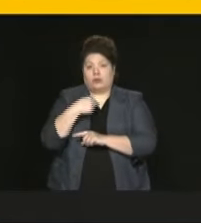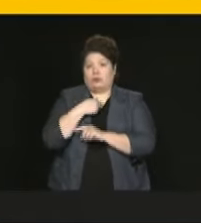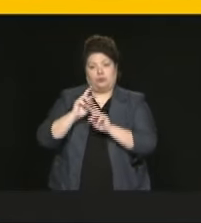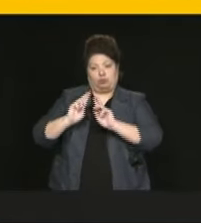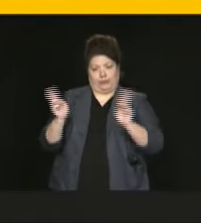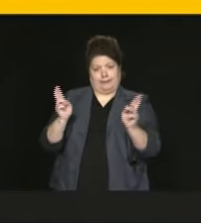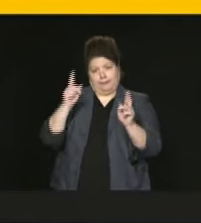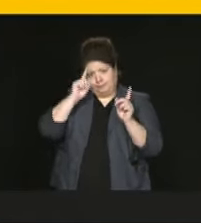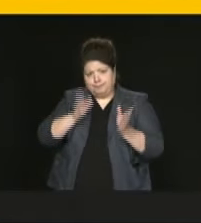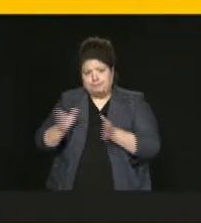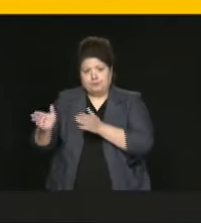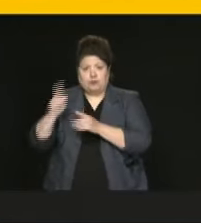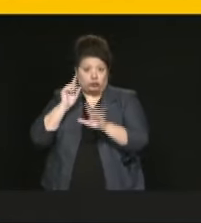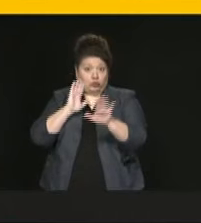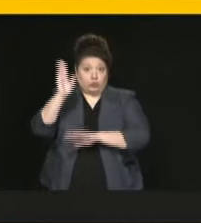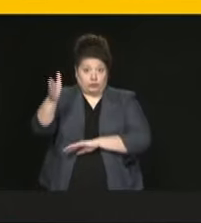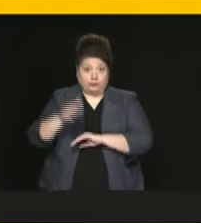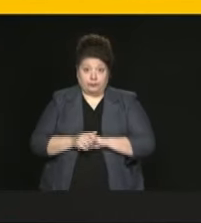Follow-up question?